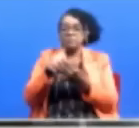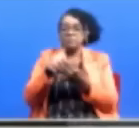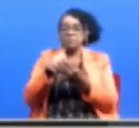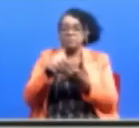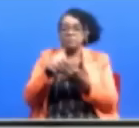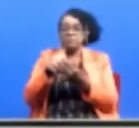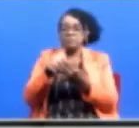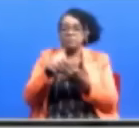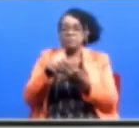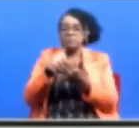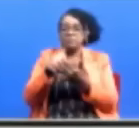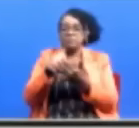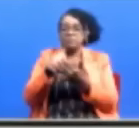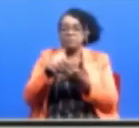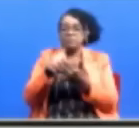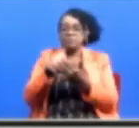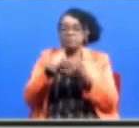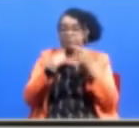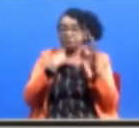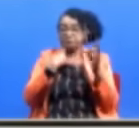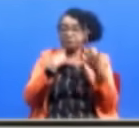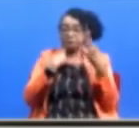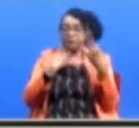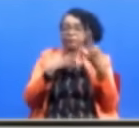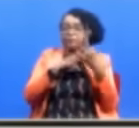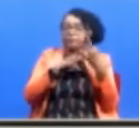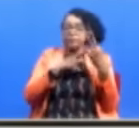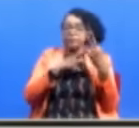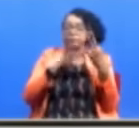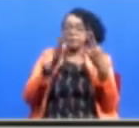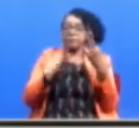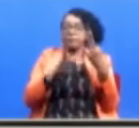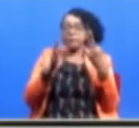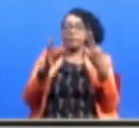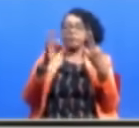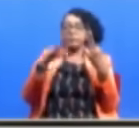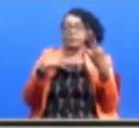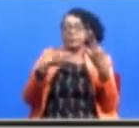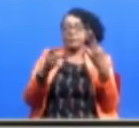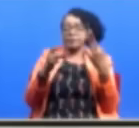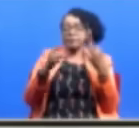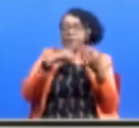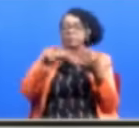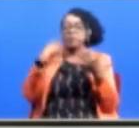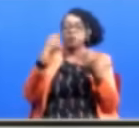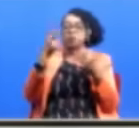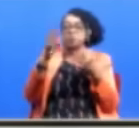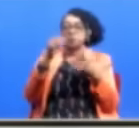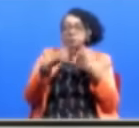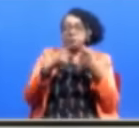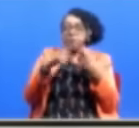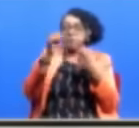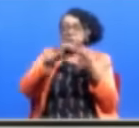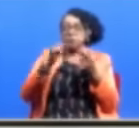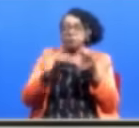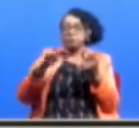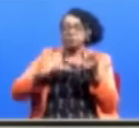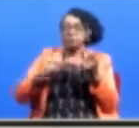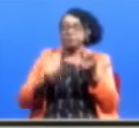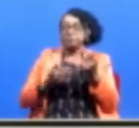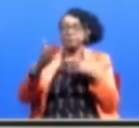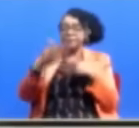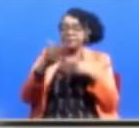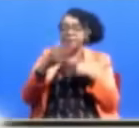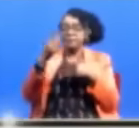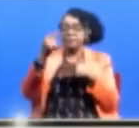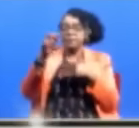The three are currently being treated as persons of interest into the murder of the 20-year-old woman along TRM Drive